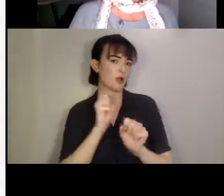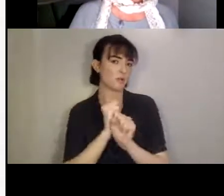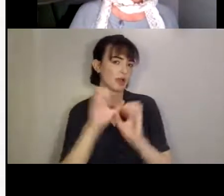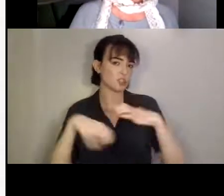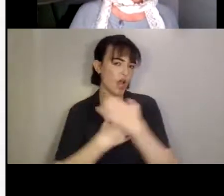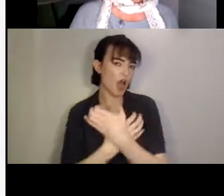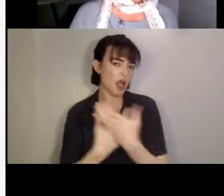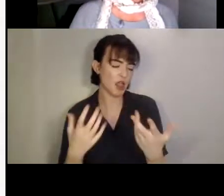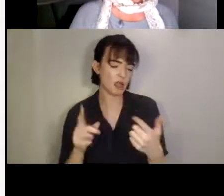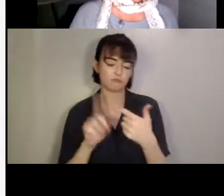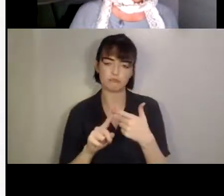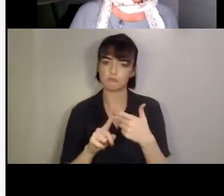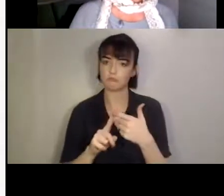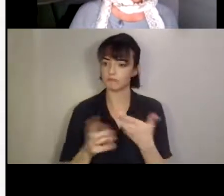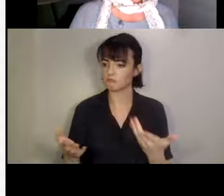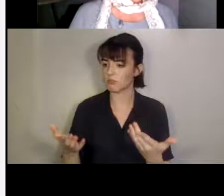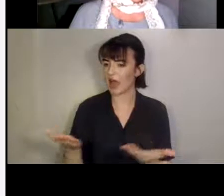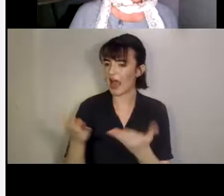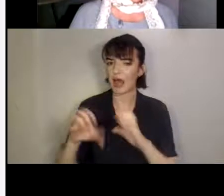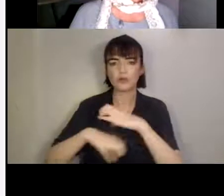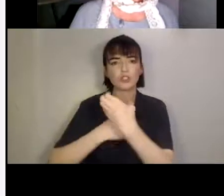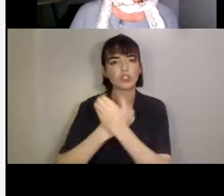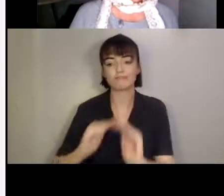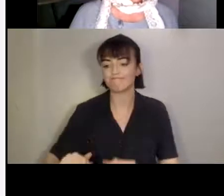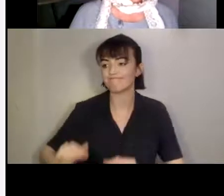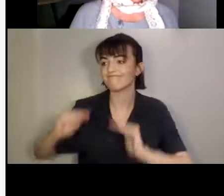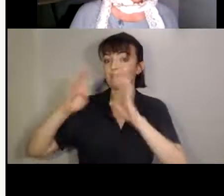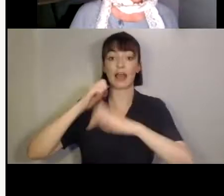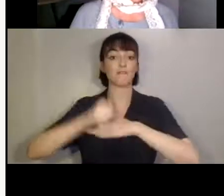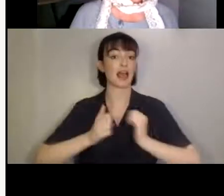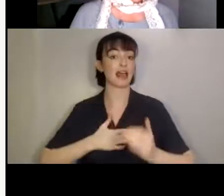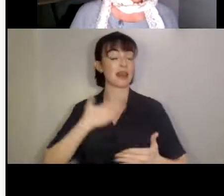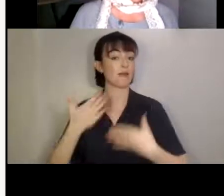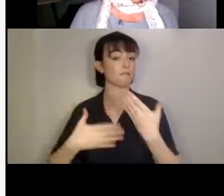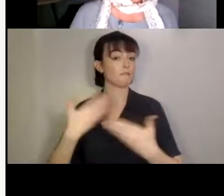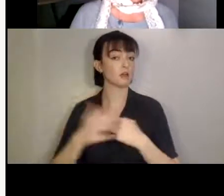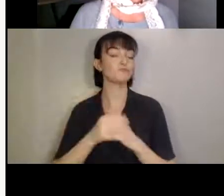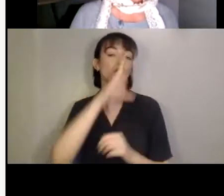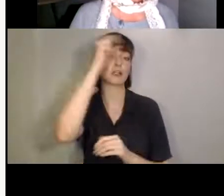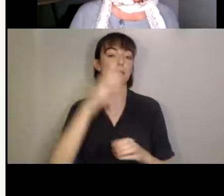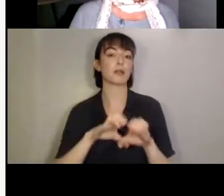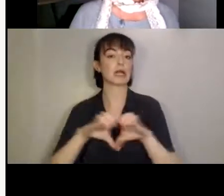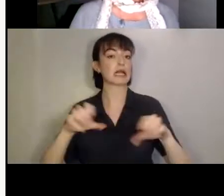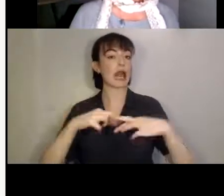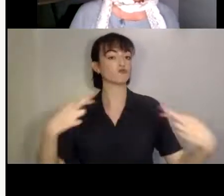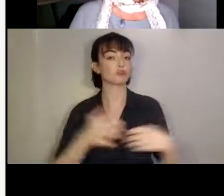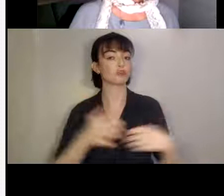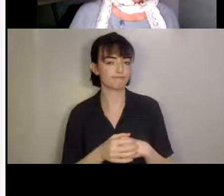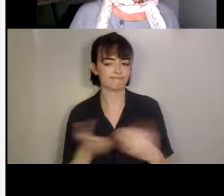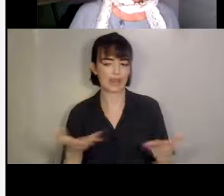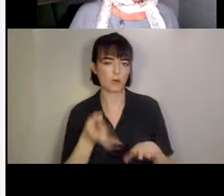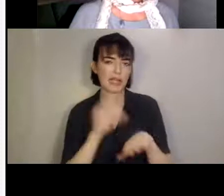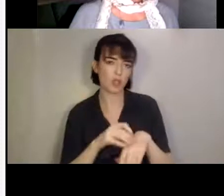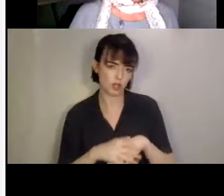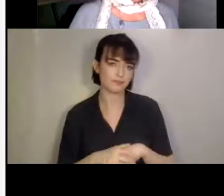us how the child will function in their everyday life. So, for example, in the classroom. So